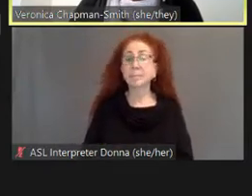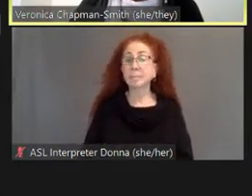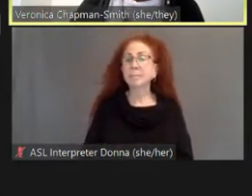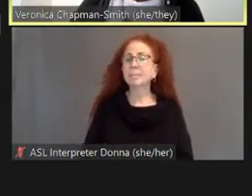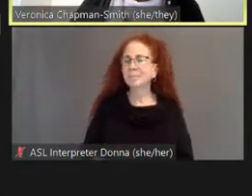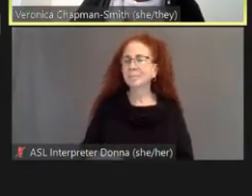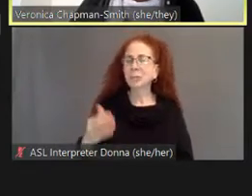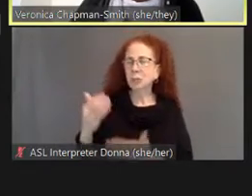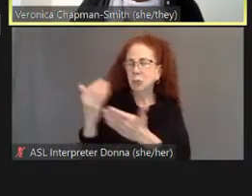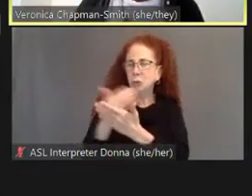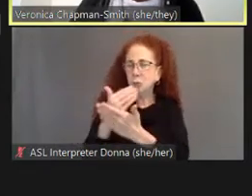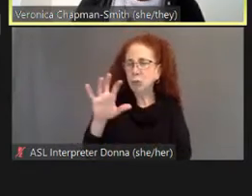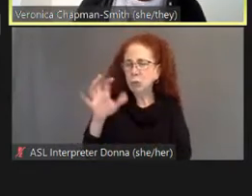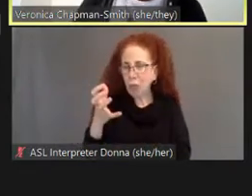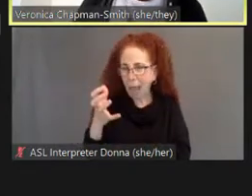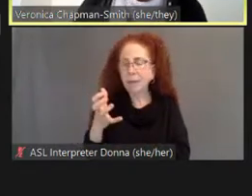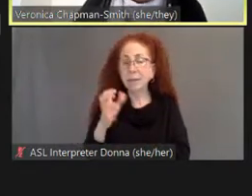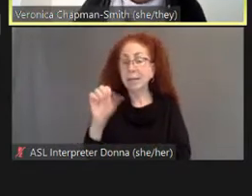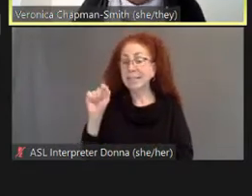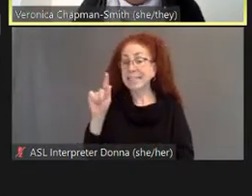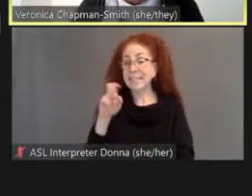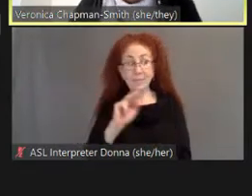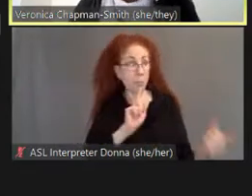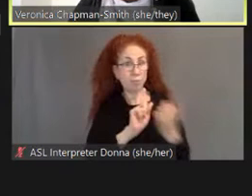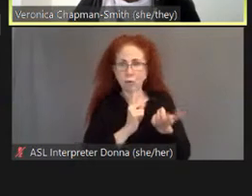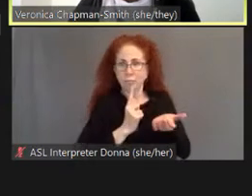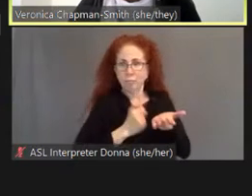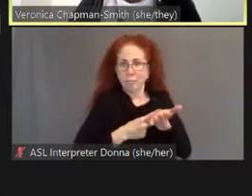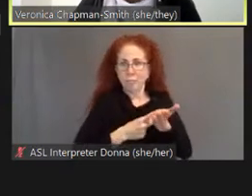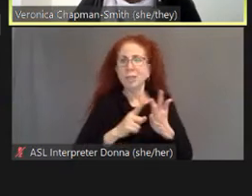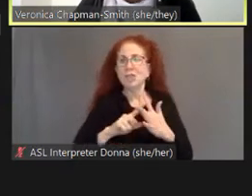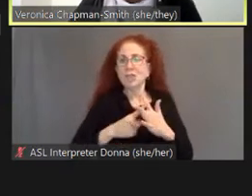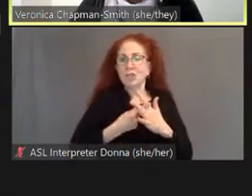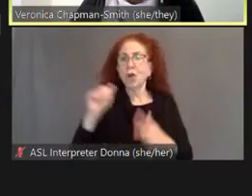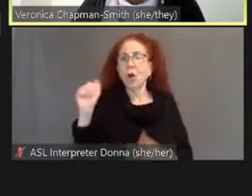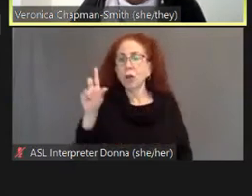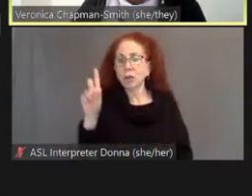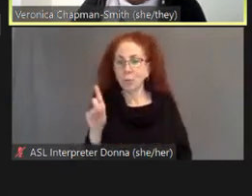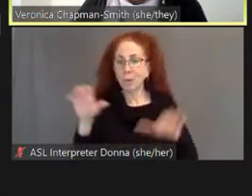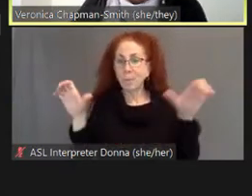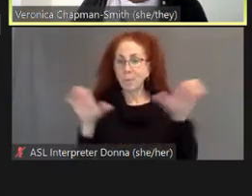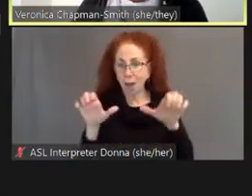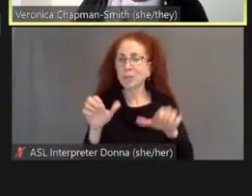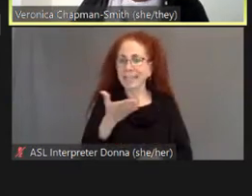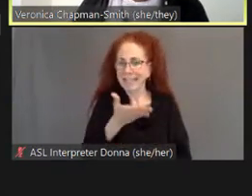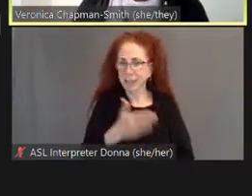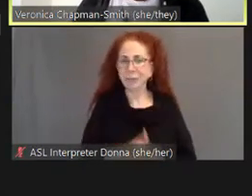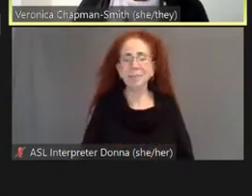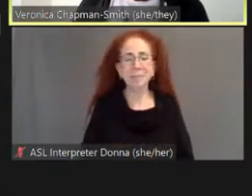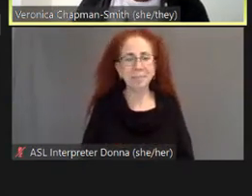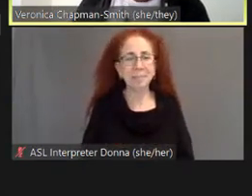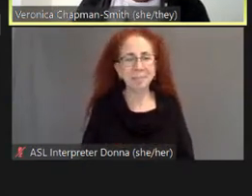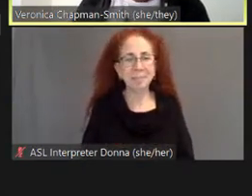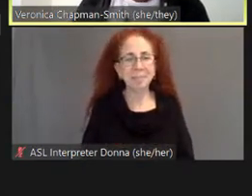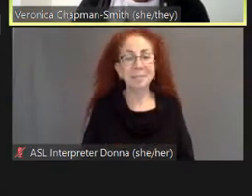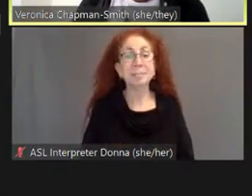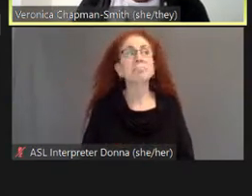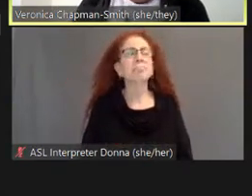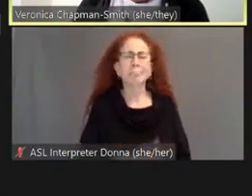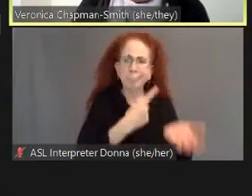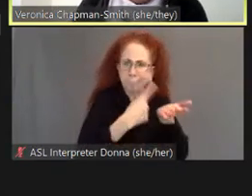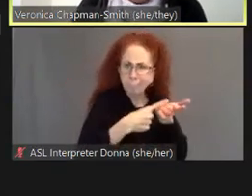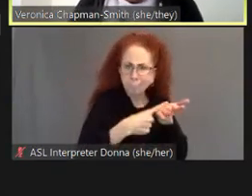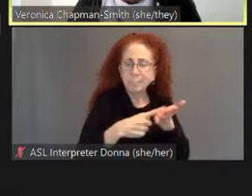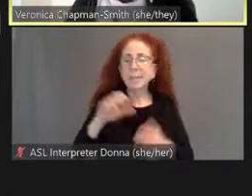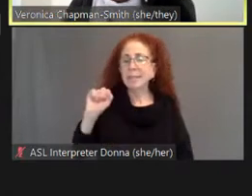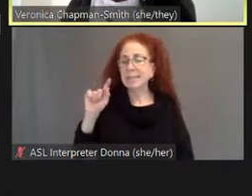actually approached me with an idea of starting an audio description practice at Opera Philadelphia. After that conversation, Stephen